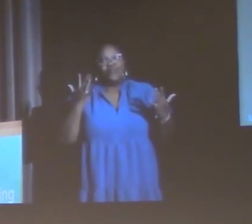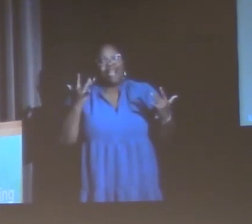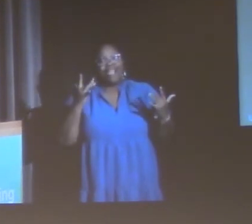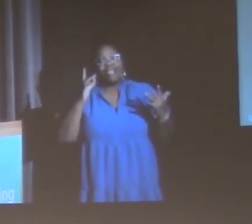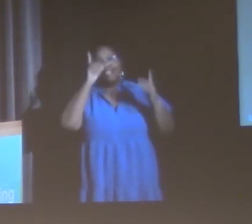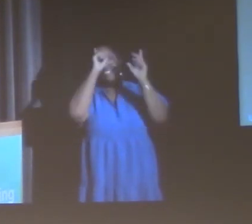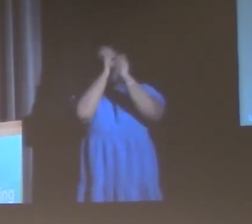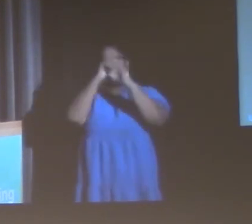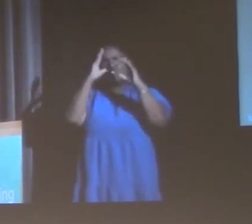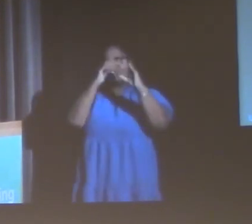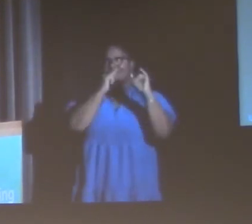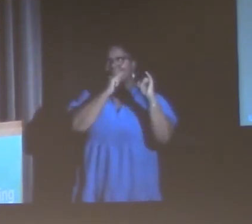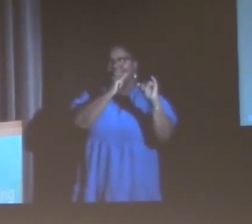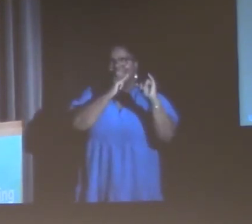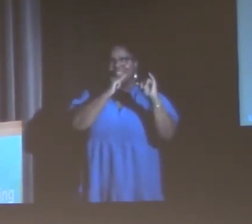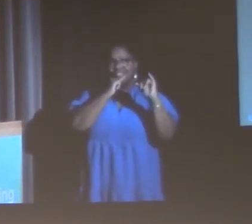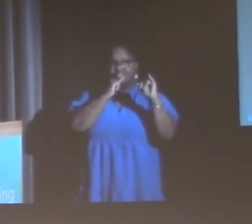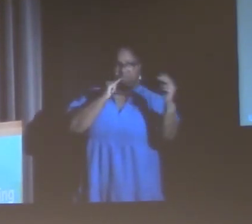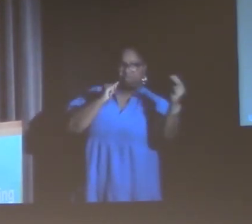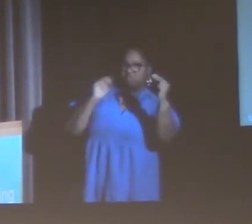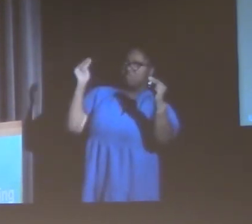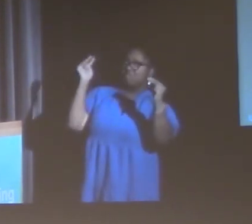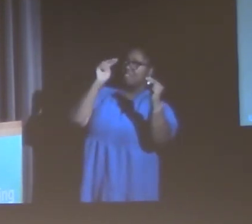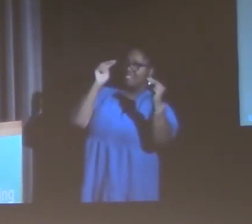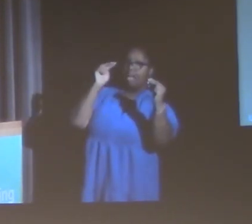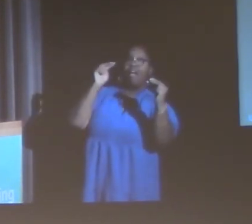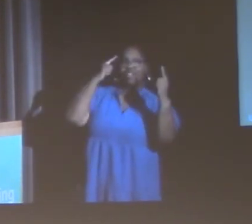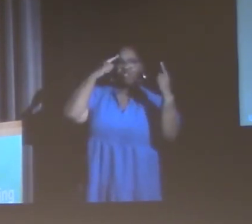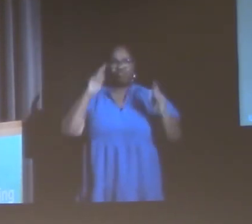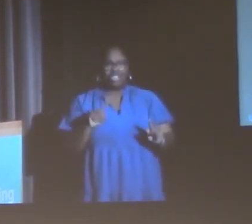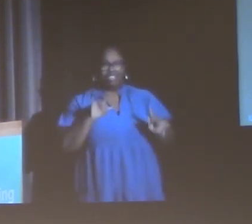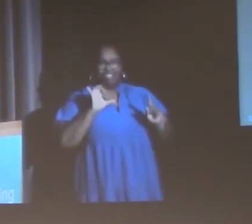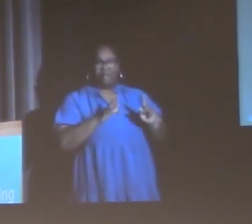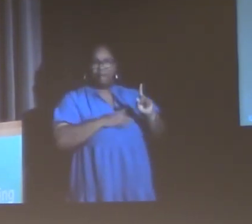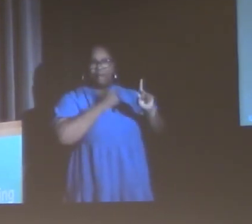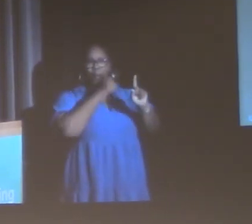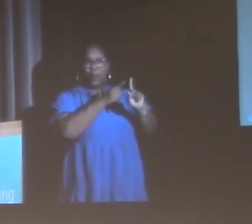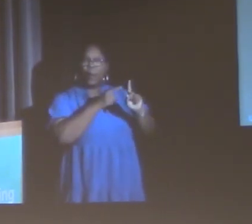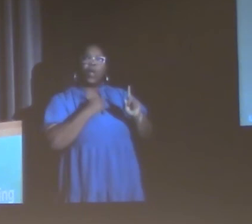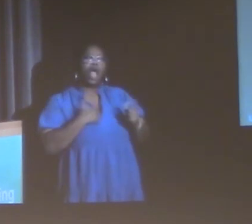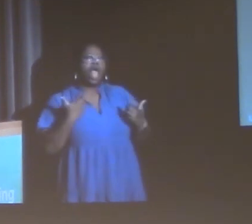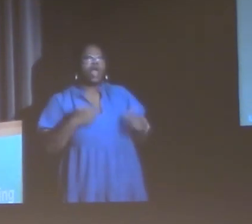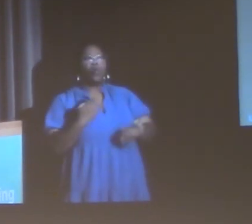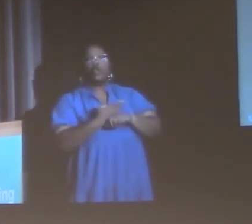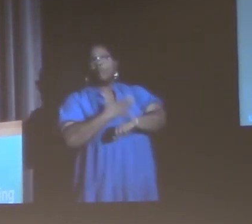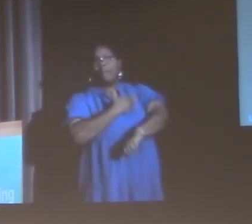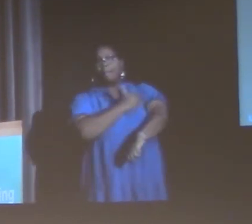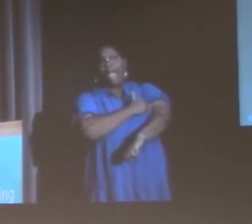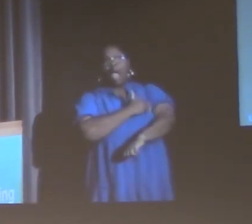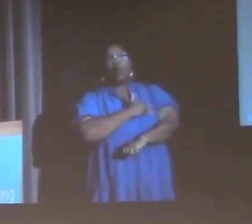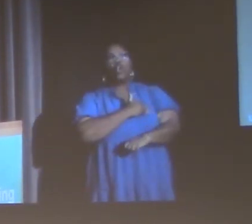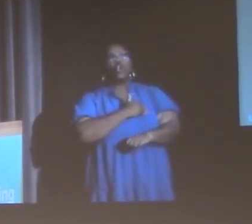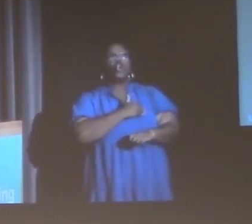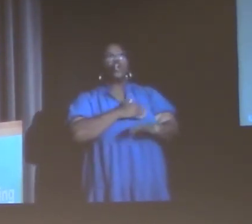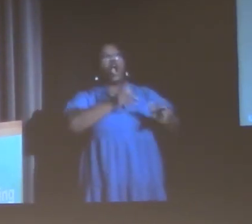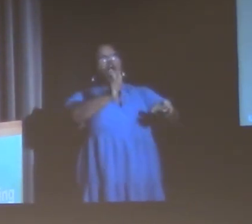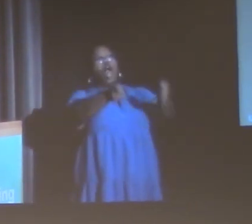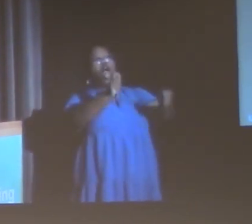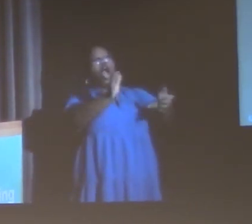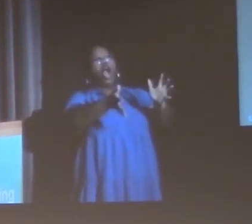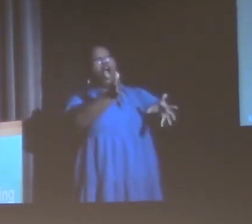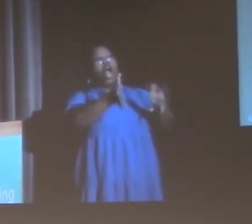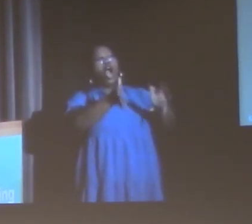and I wanted to work towards that. I didn't want to use my power to then editorialize on his life, and he's